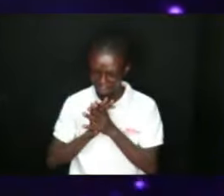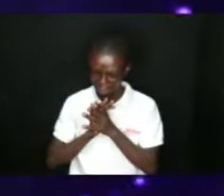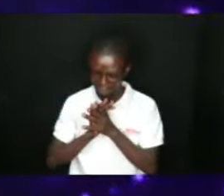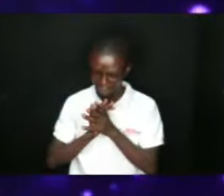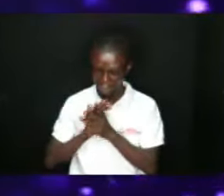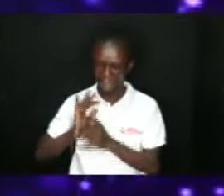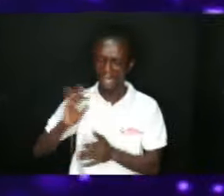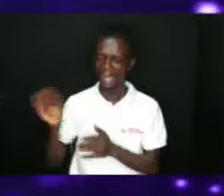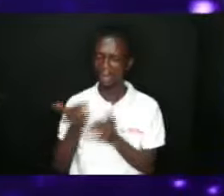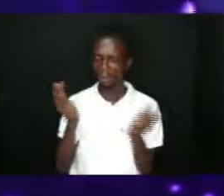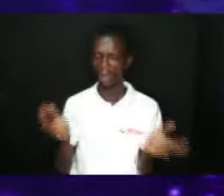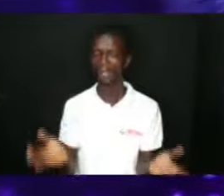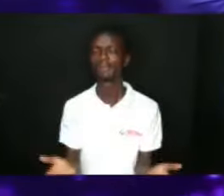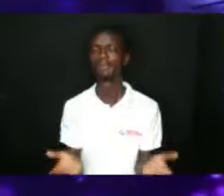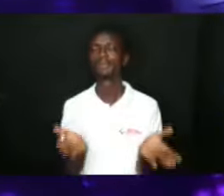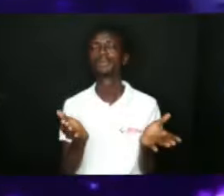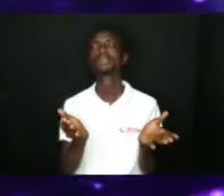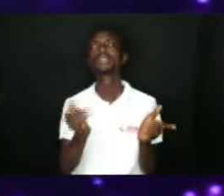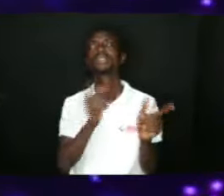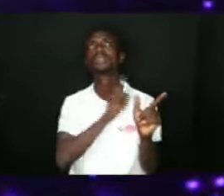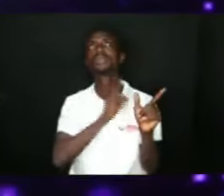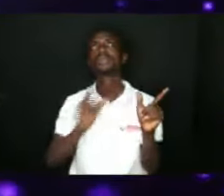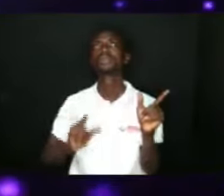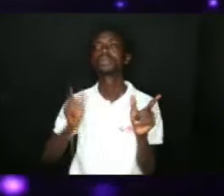our exalted Lord.